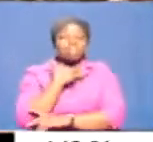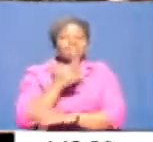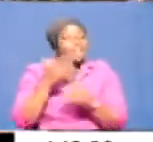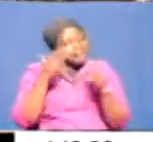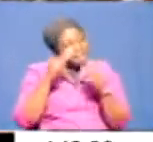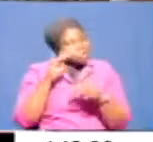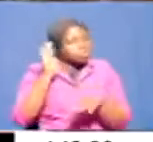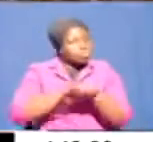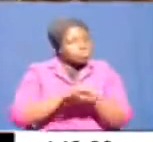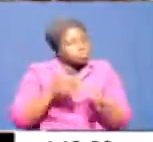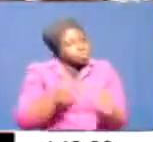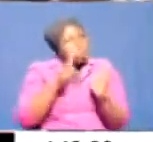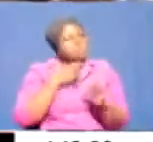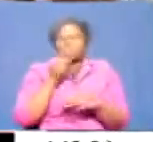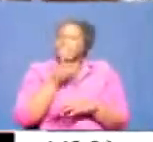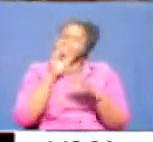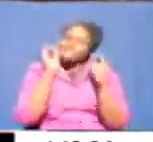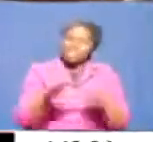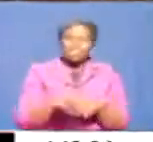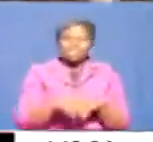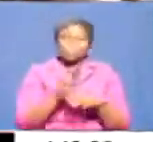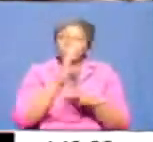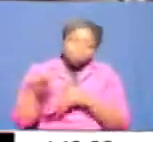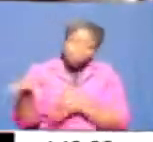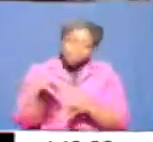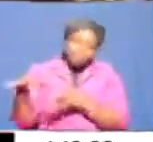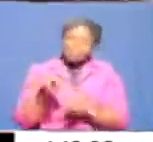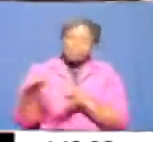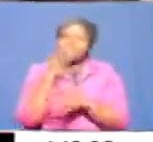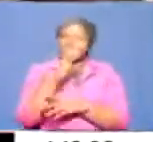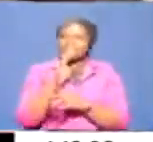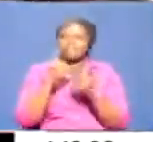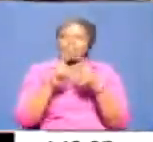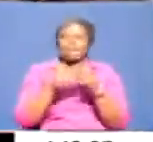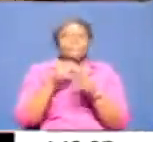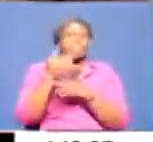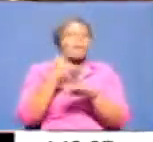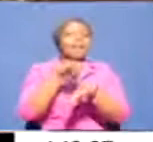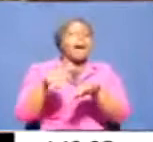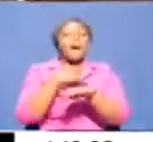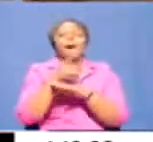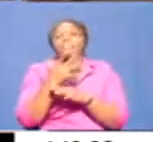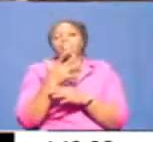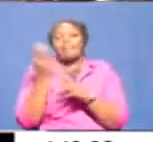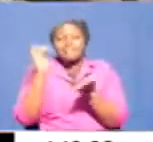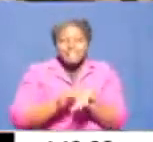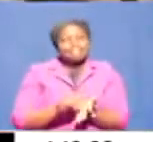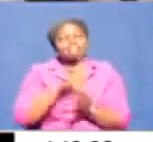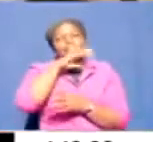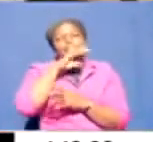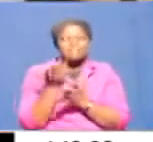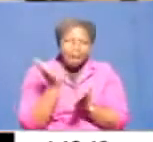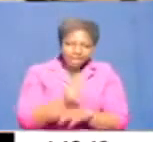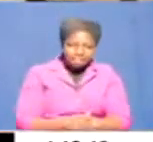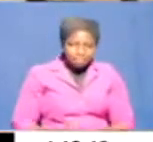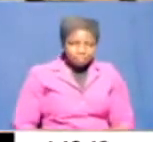Hatutaki maji. Maji zimemwaga. Lakini ikimwaga hata wanawa yeishi kabla fumbi ikuje. Tunataka lami. They